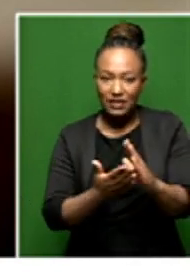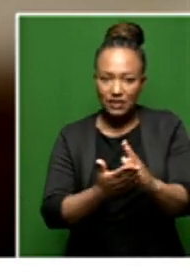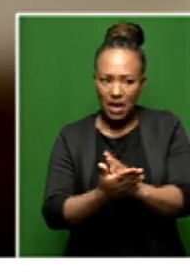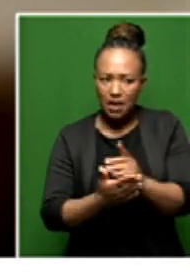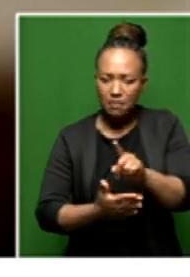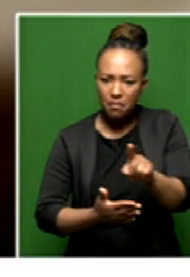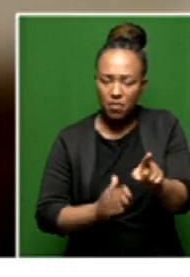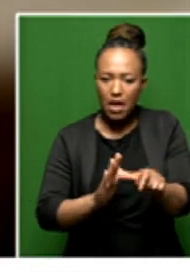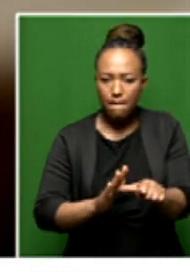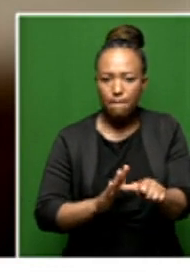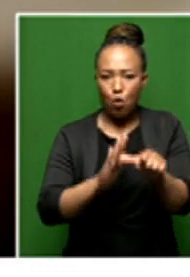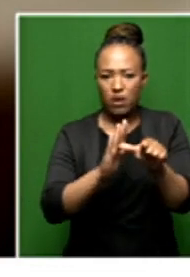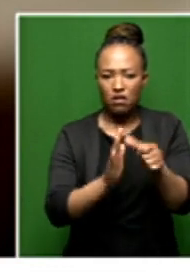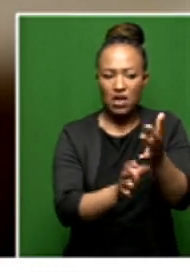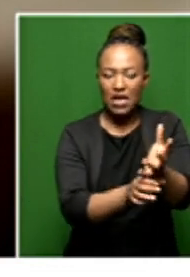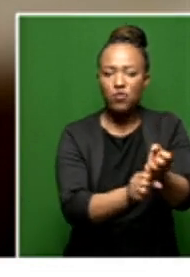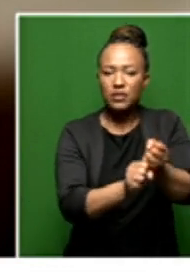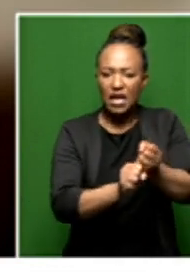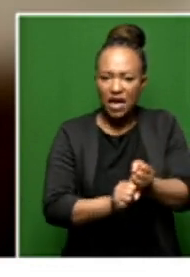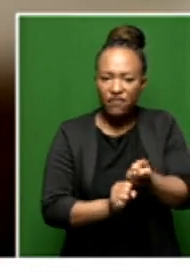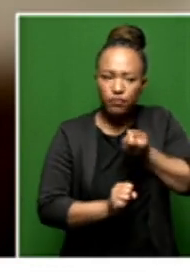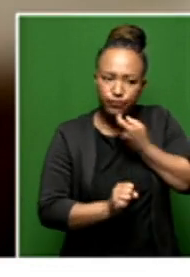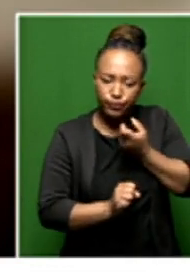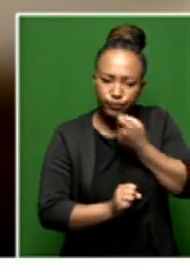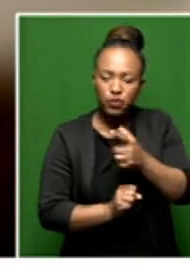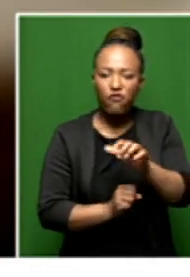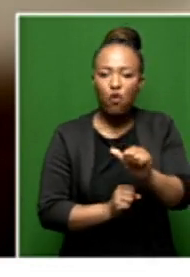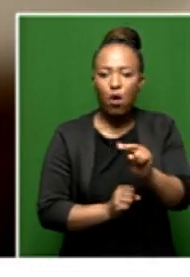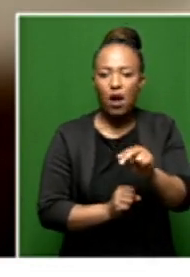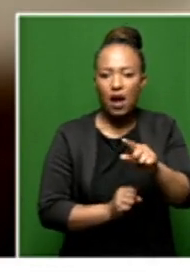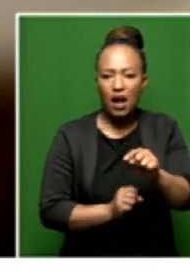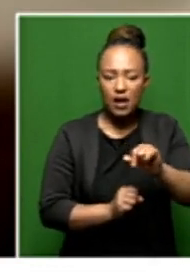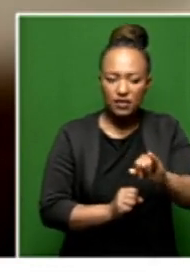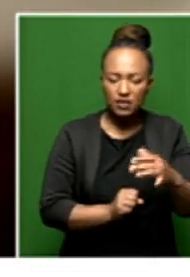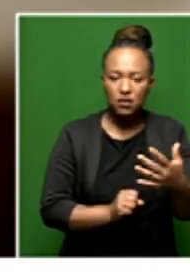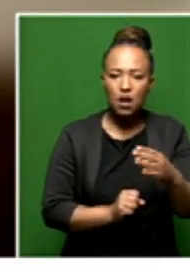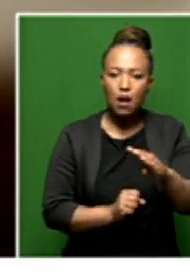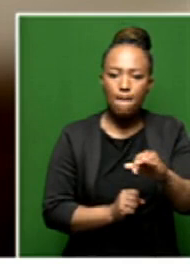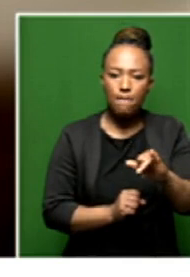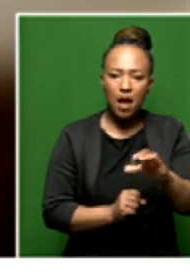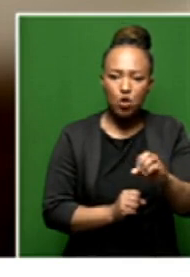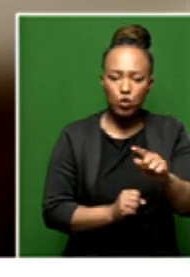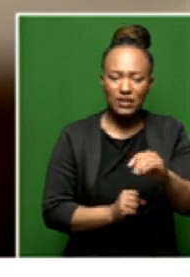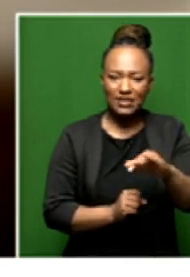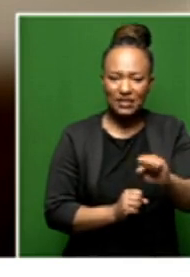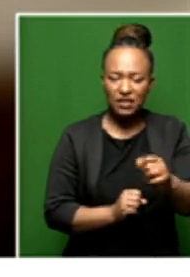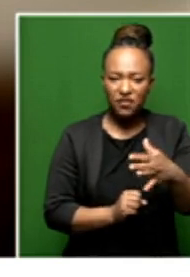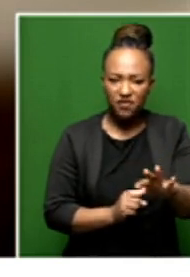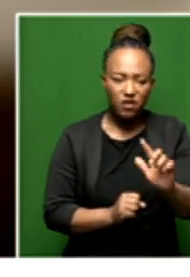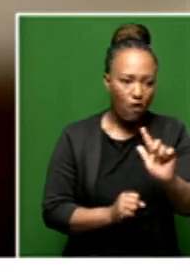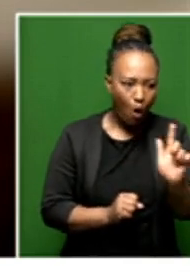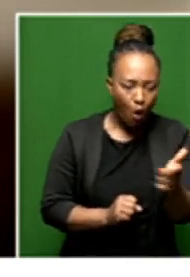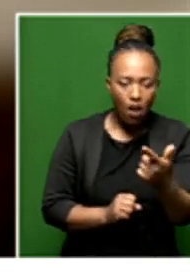most important reserve antibiotics. So now that data was actual purchase across all